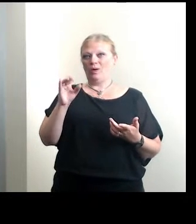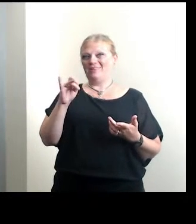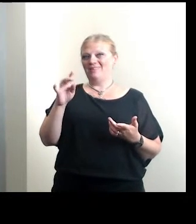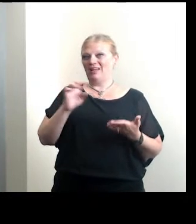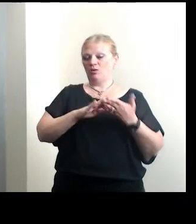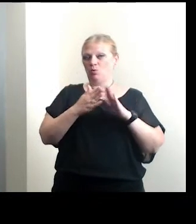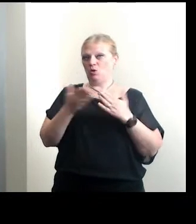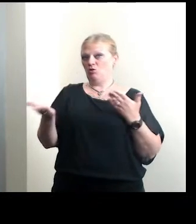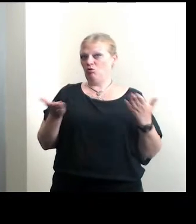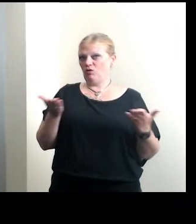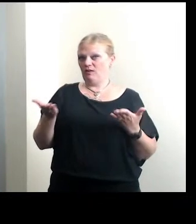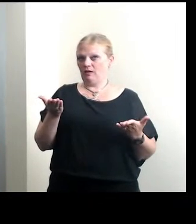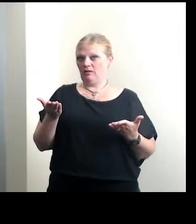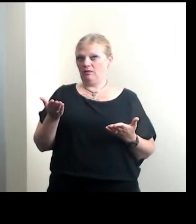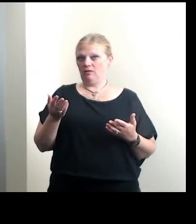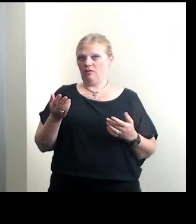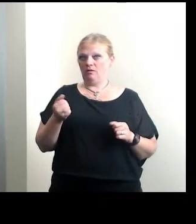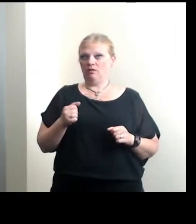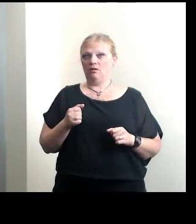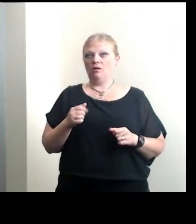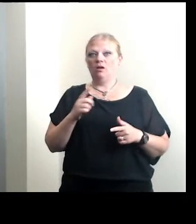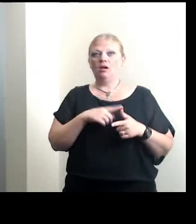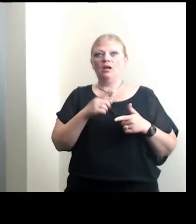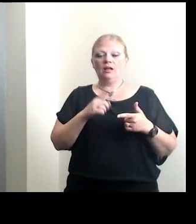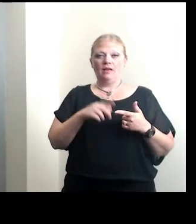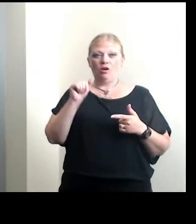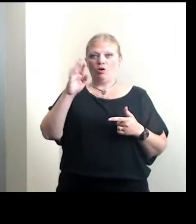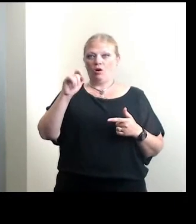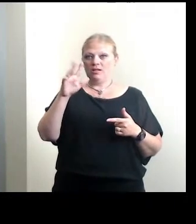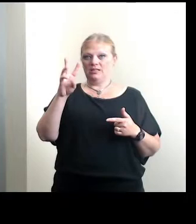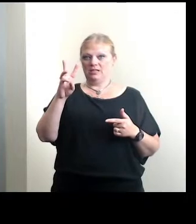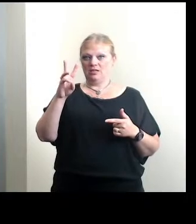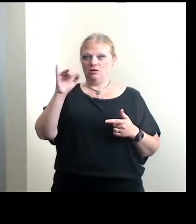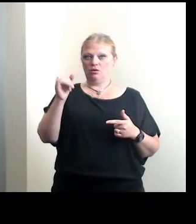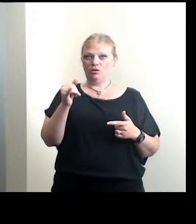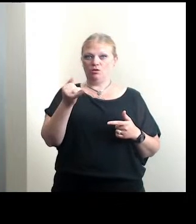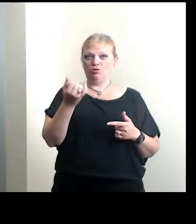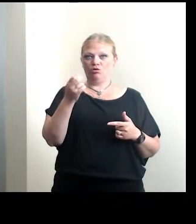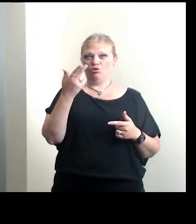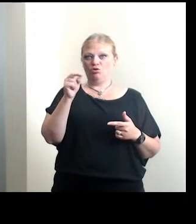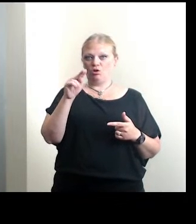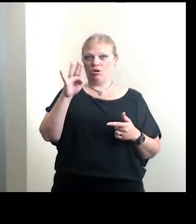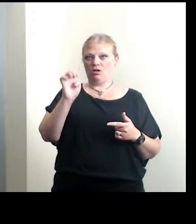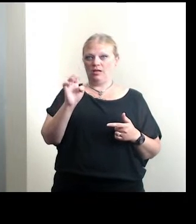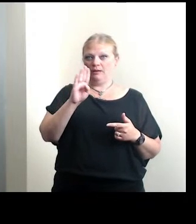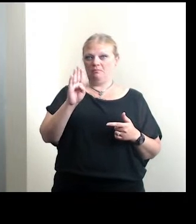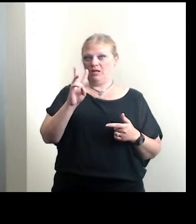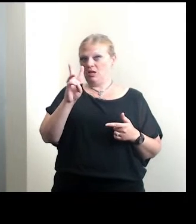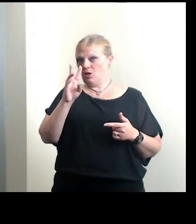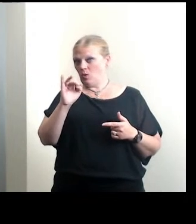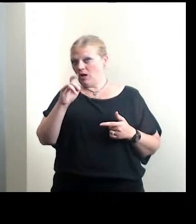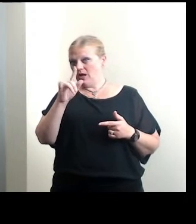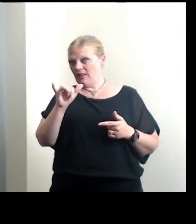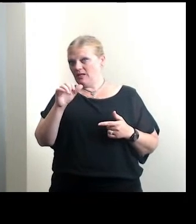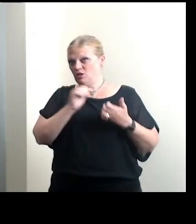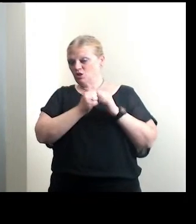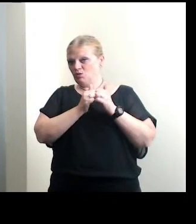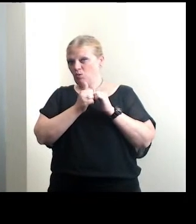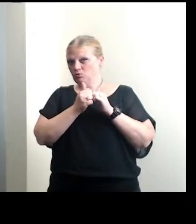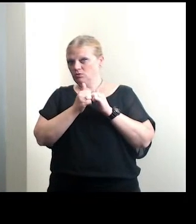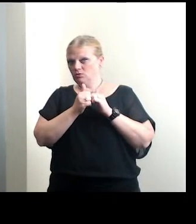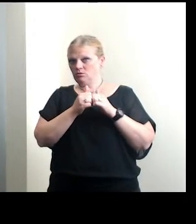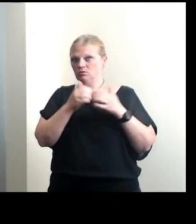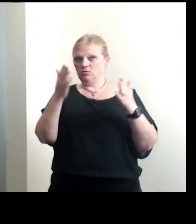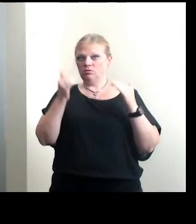Community Services. In 2 days' time, we're going to be at the Johnny B. Wiley Sports Pavilion. This weekend, we're going to be at the Hamburg